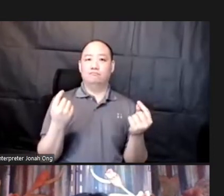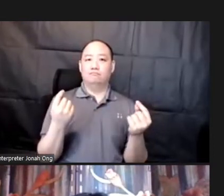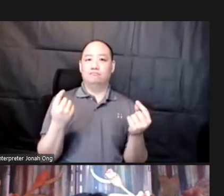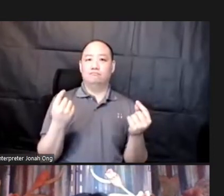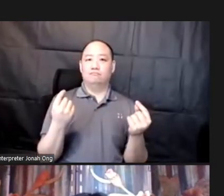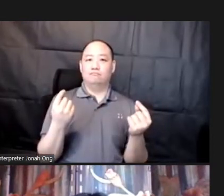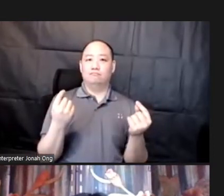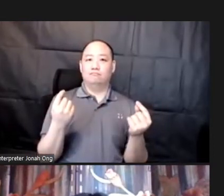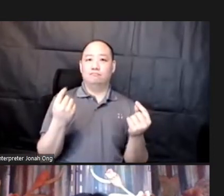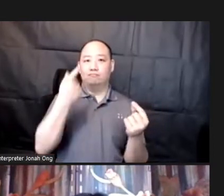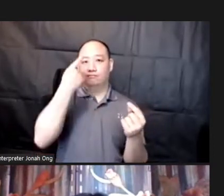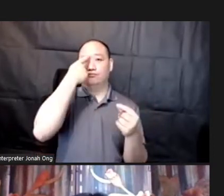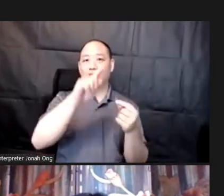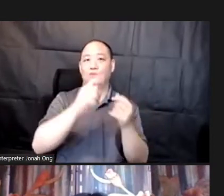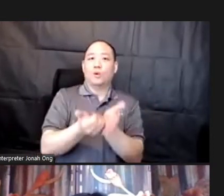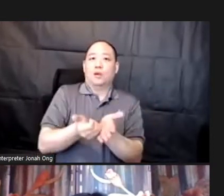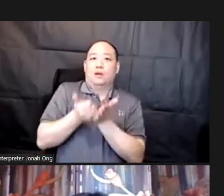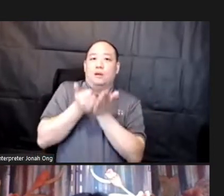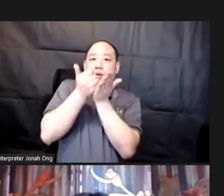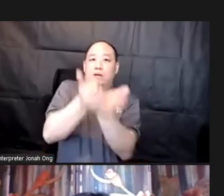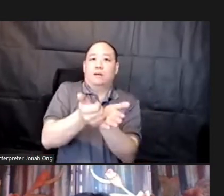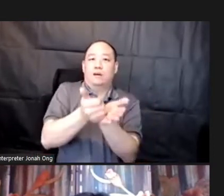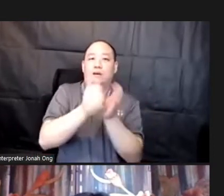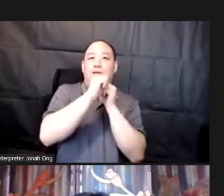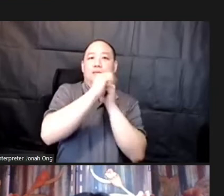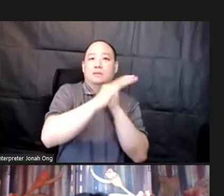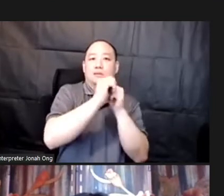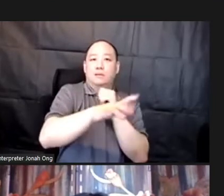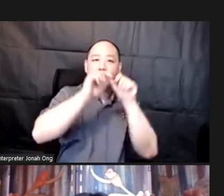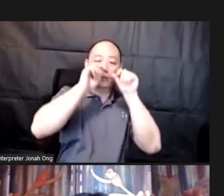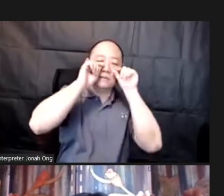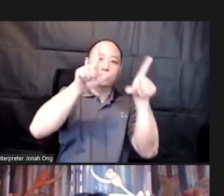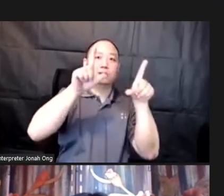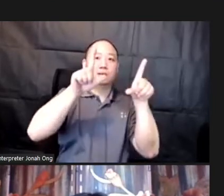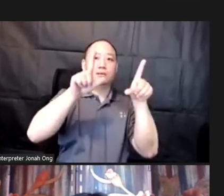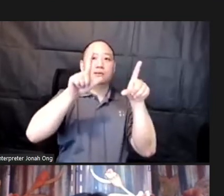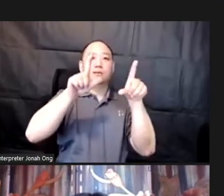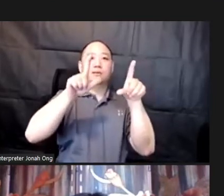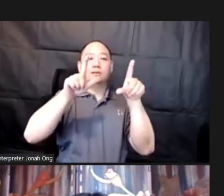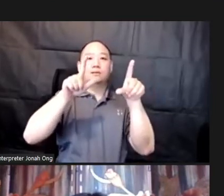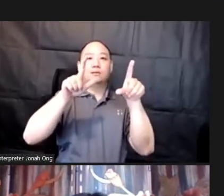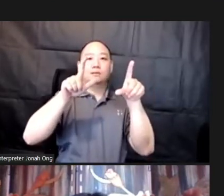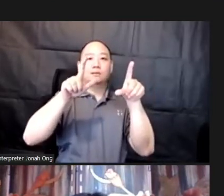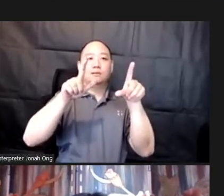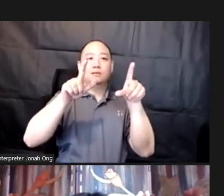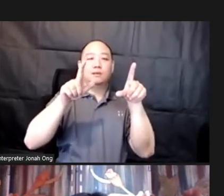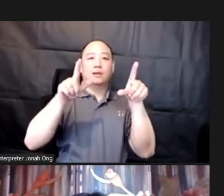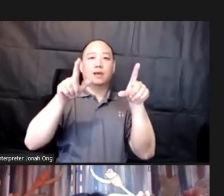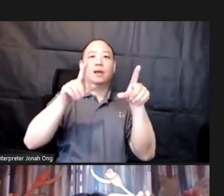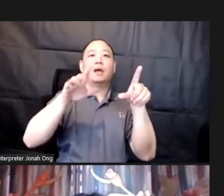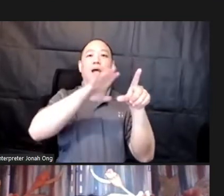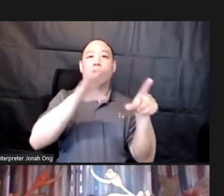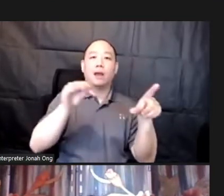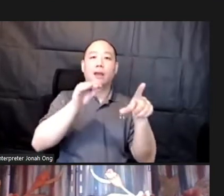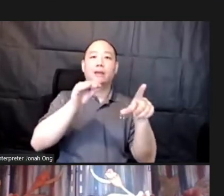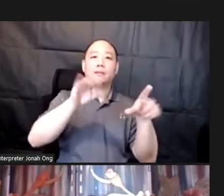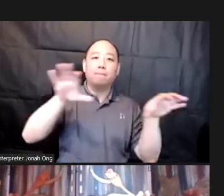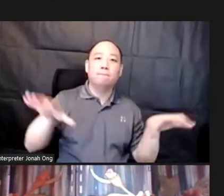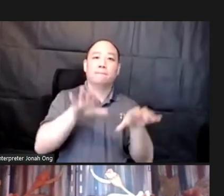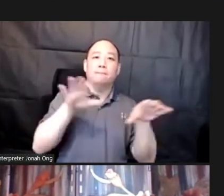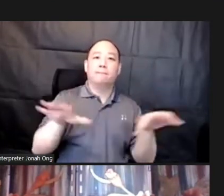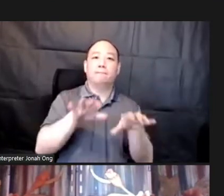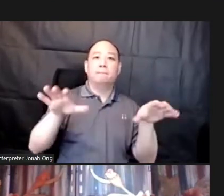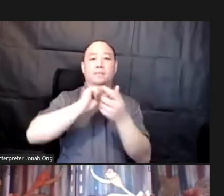the disadvantages faced by persons with disabilities and make structural changes at a community level?